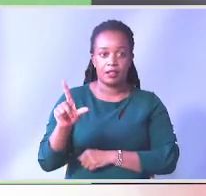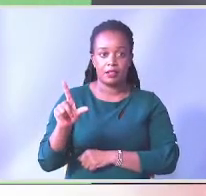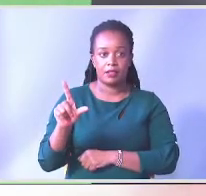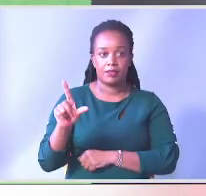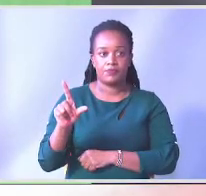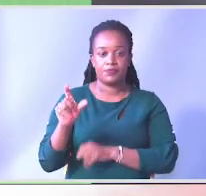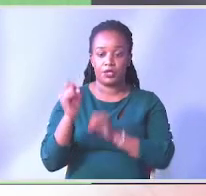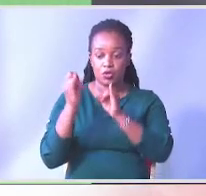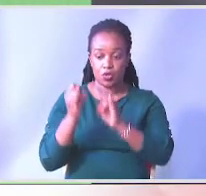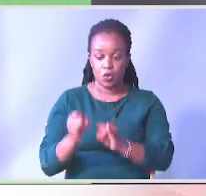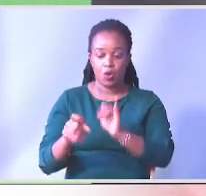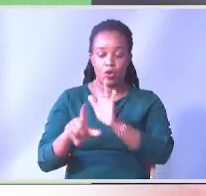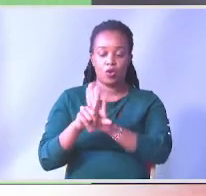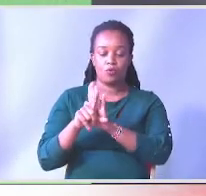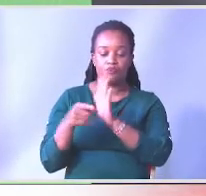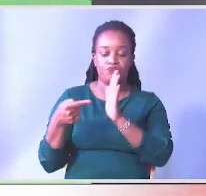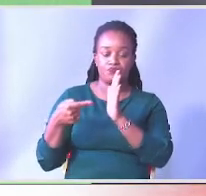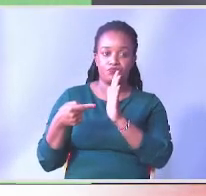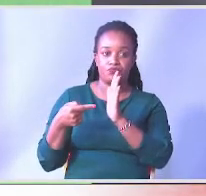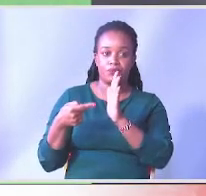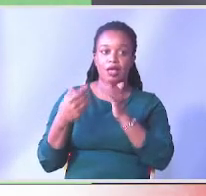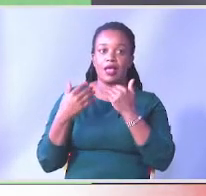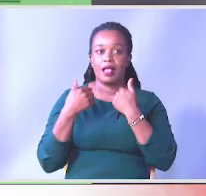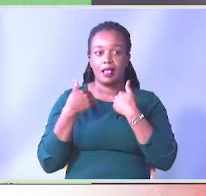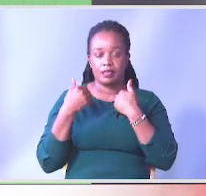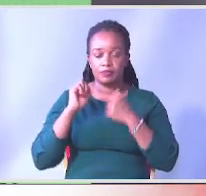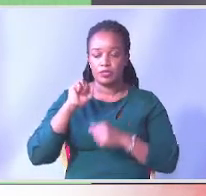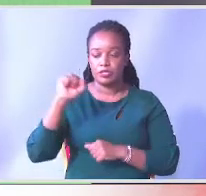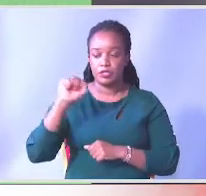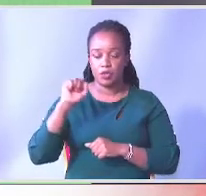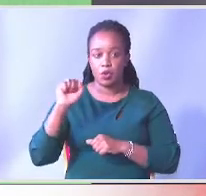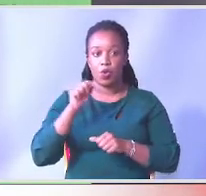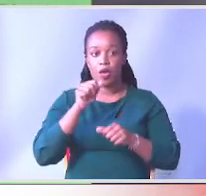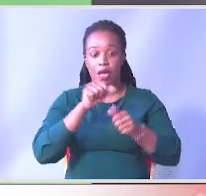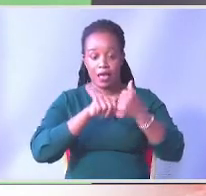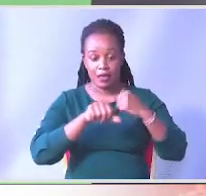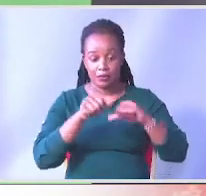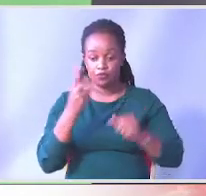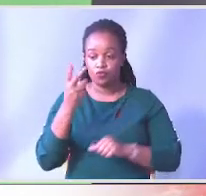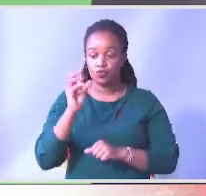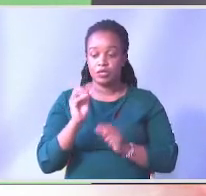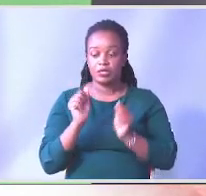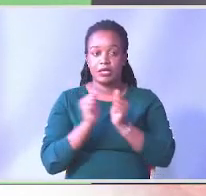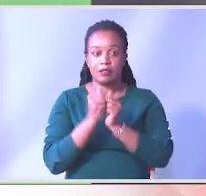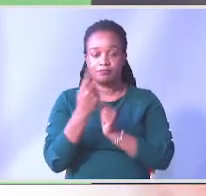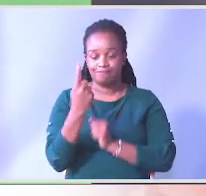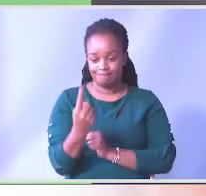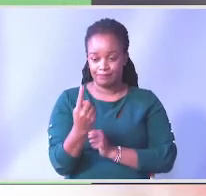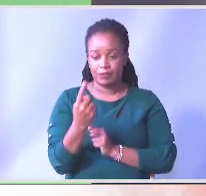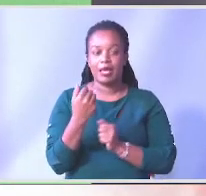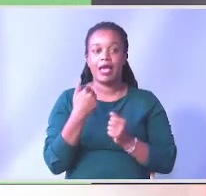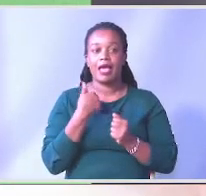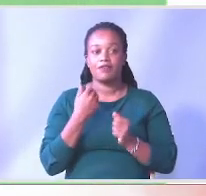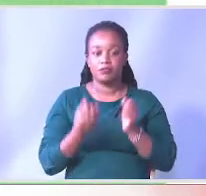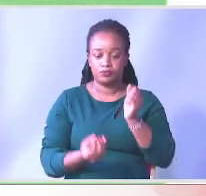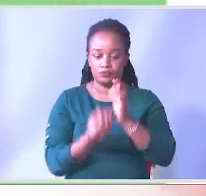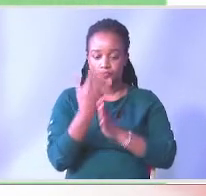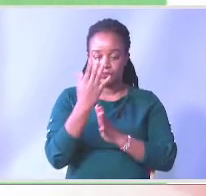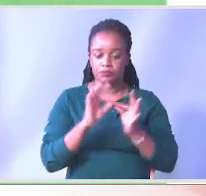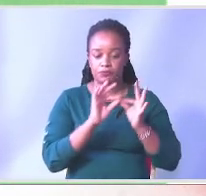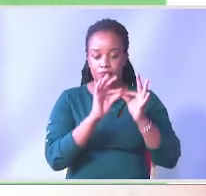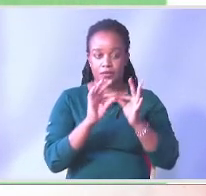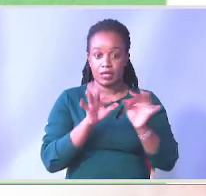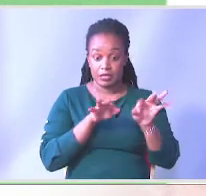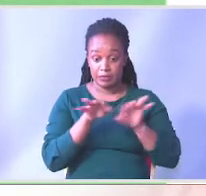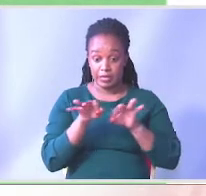law amends the Political Parties Act of 2011 by introducing the concept of coalition political parties, outlining functions of